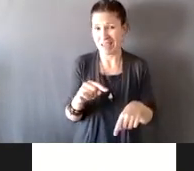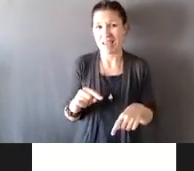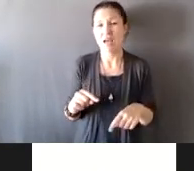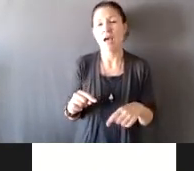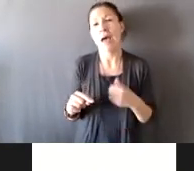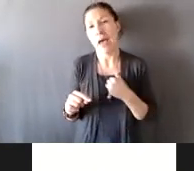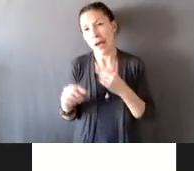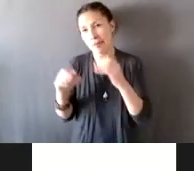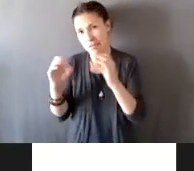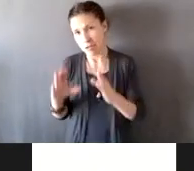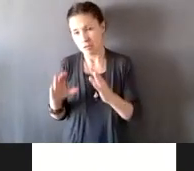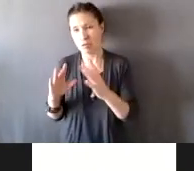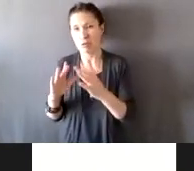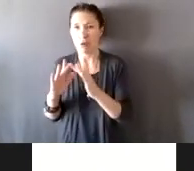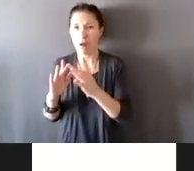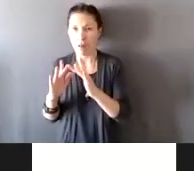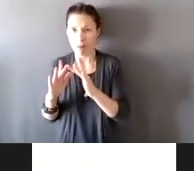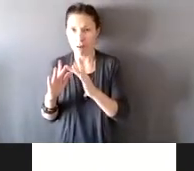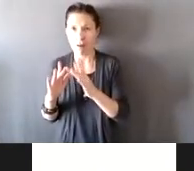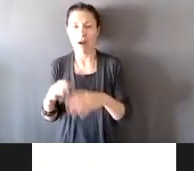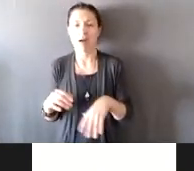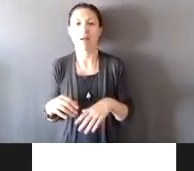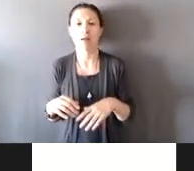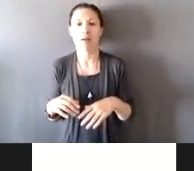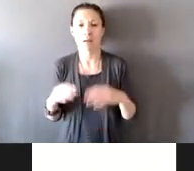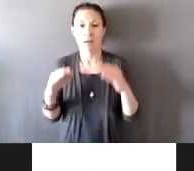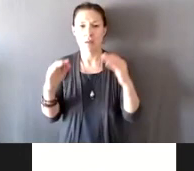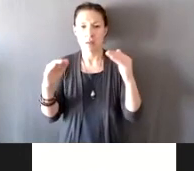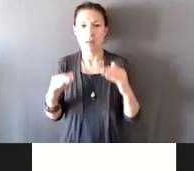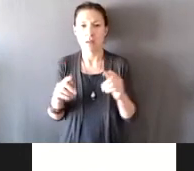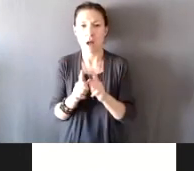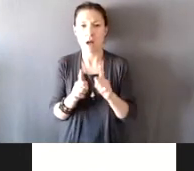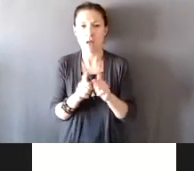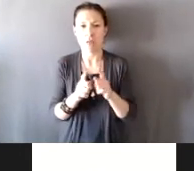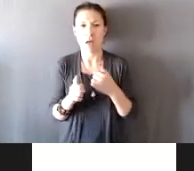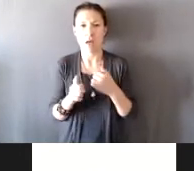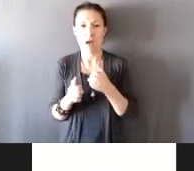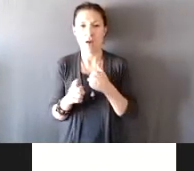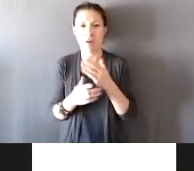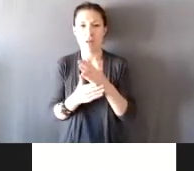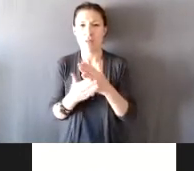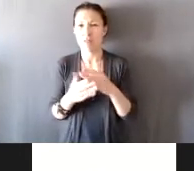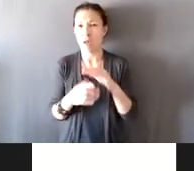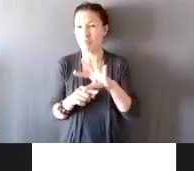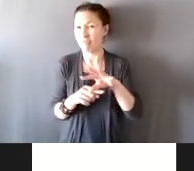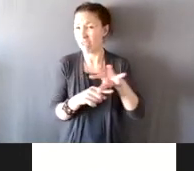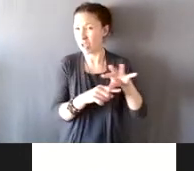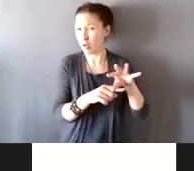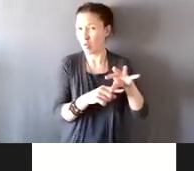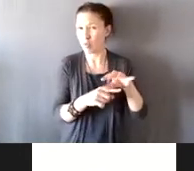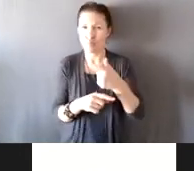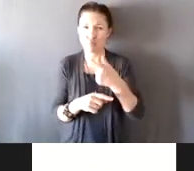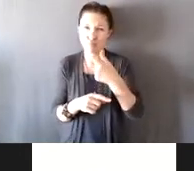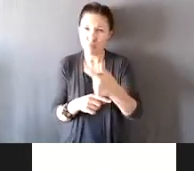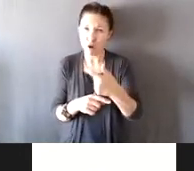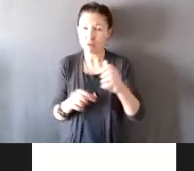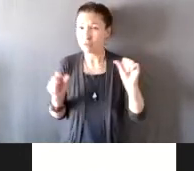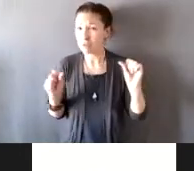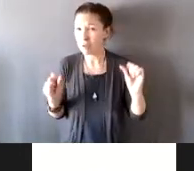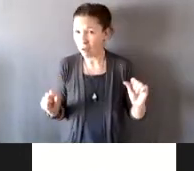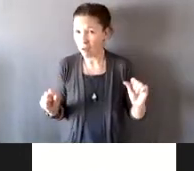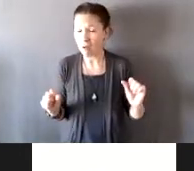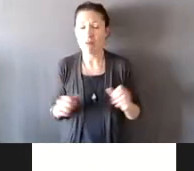online. There are also some pretty decent Qigong videos you can follow along.